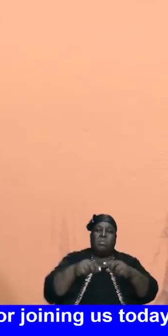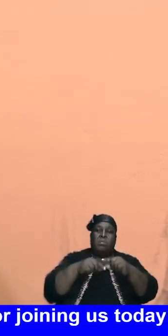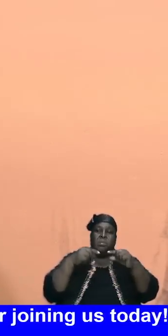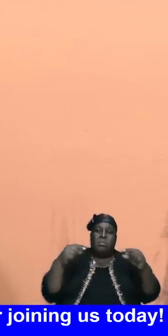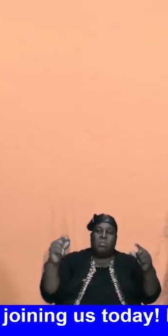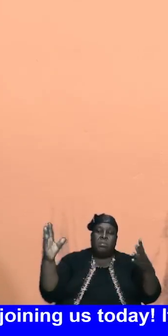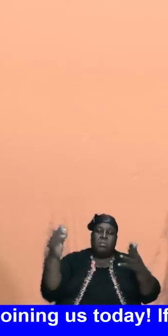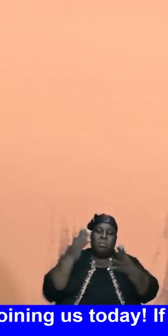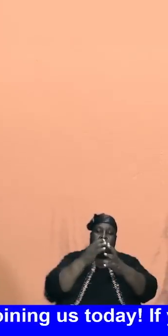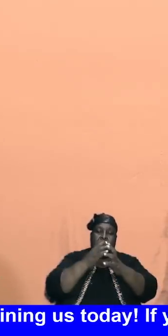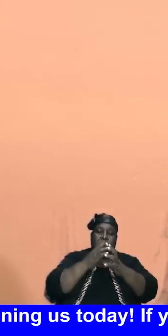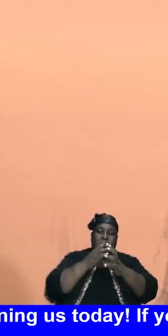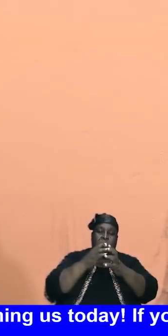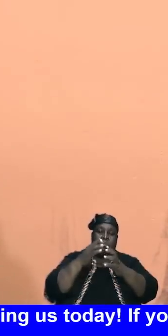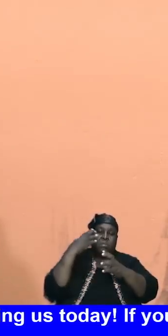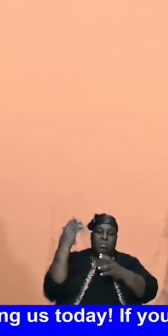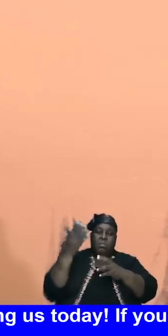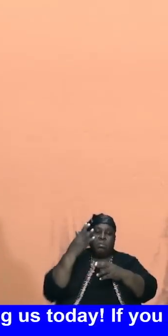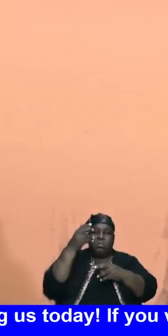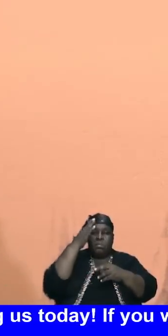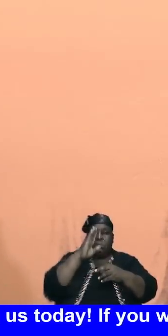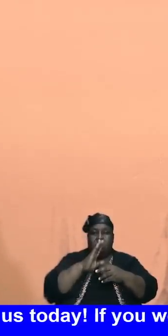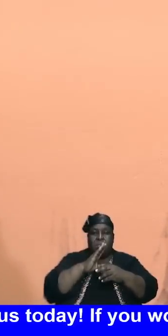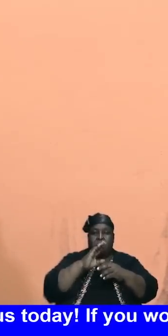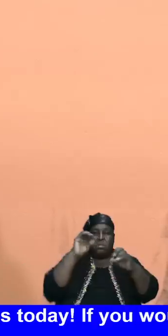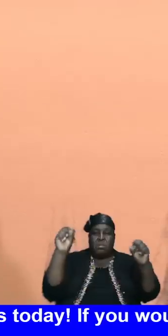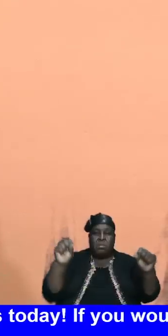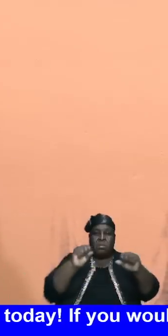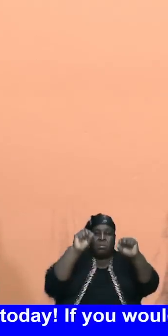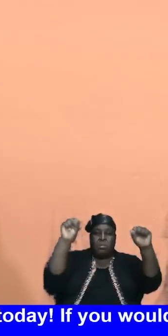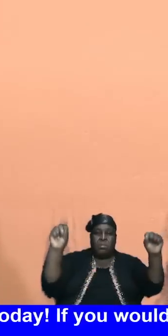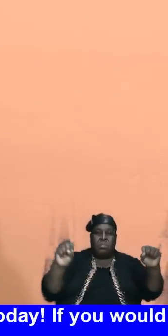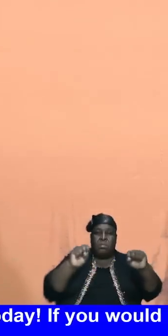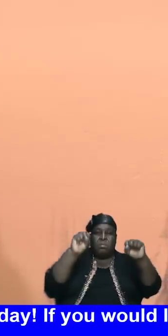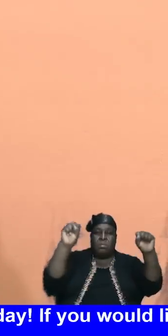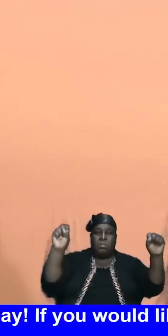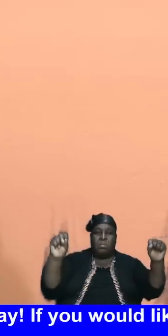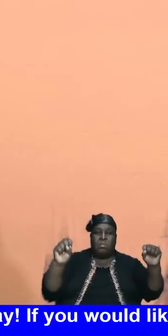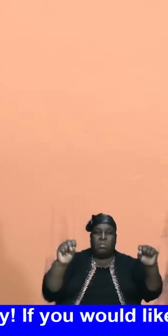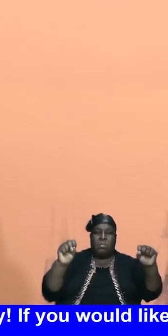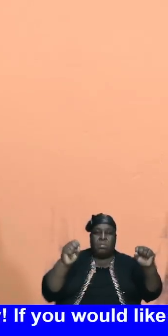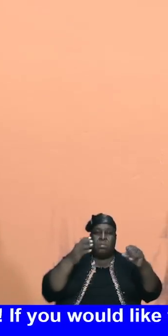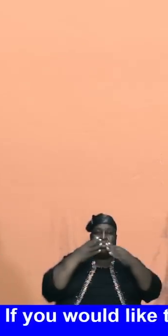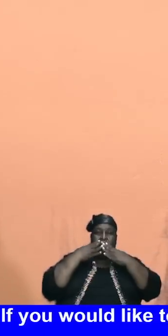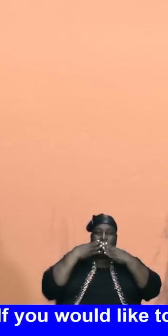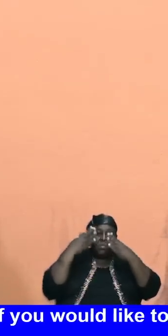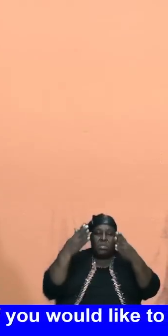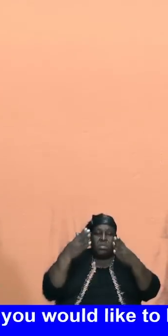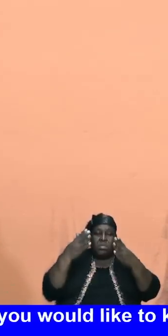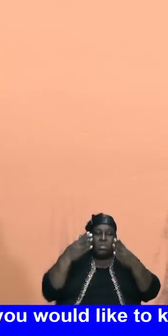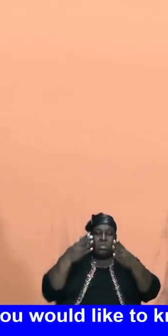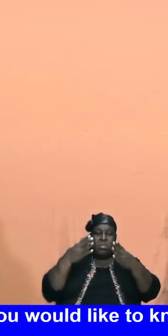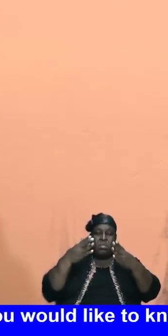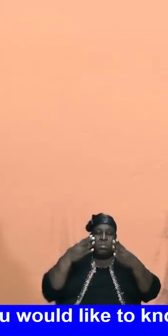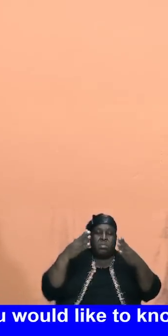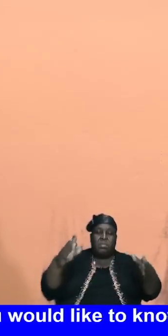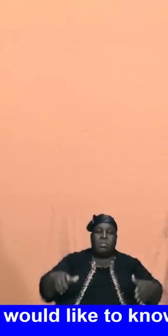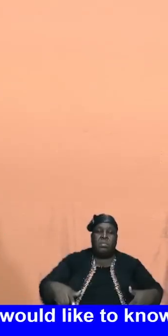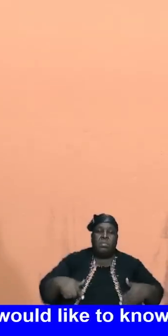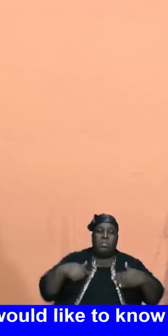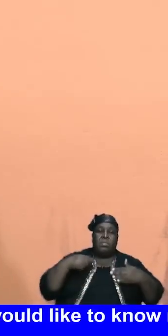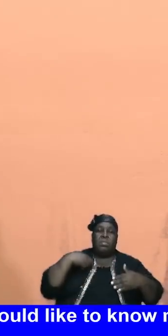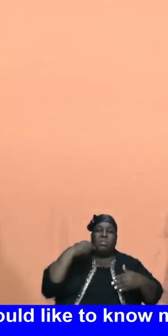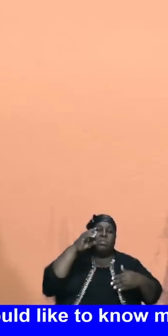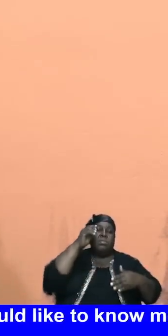convention in the presence of the Lord. Remember on Saturday, amen, there is the Thanksgiving service for the life of our